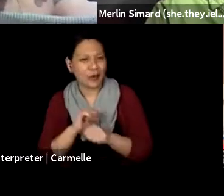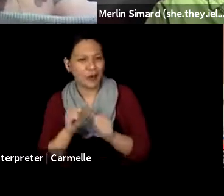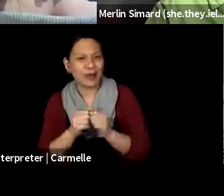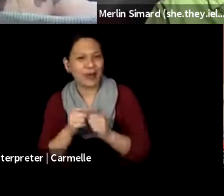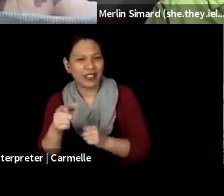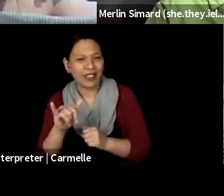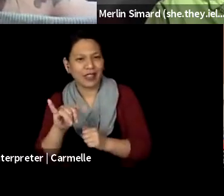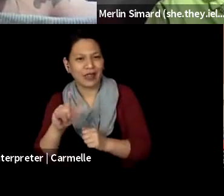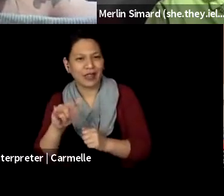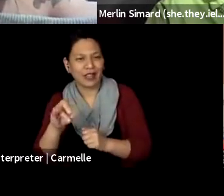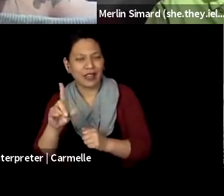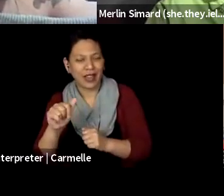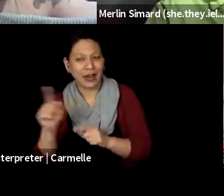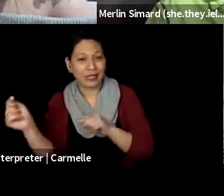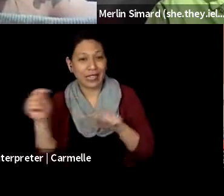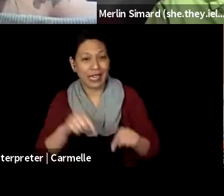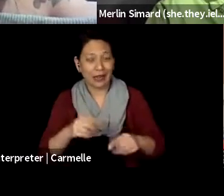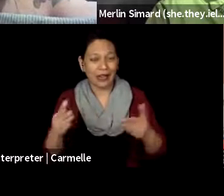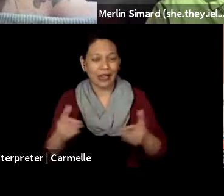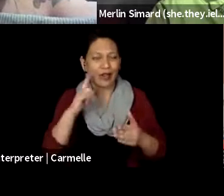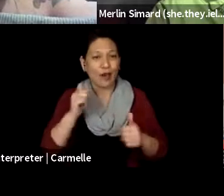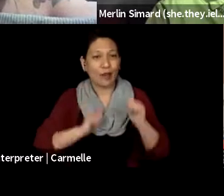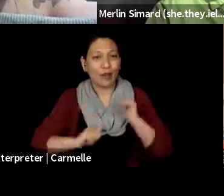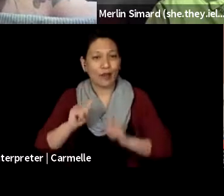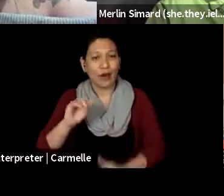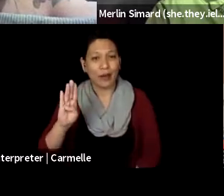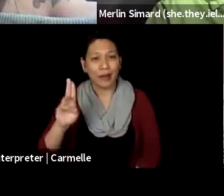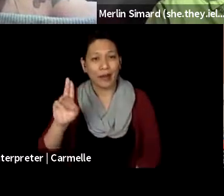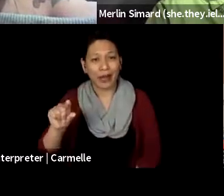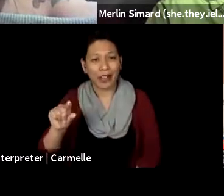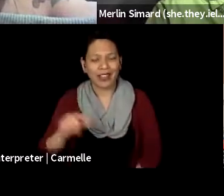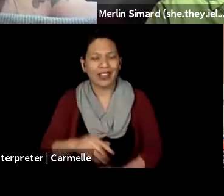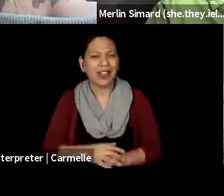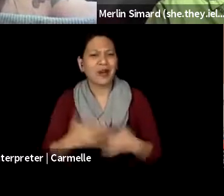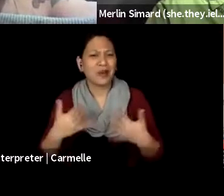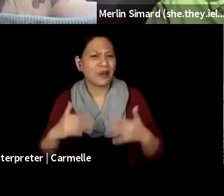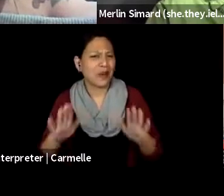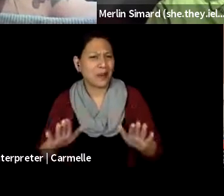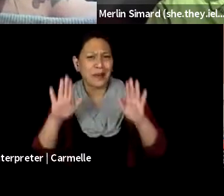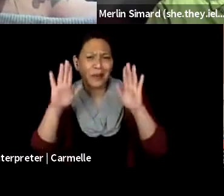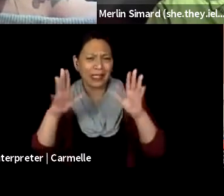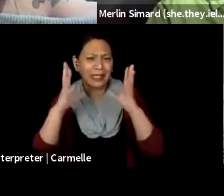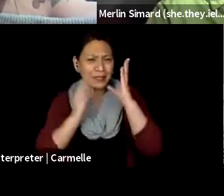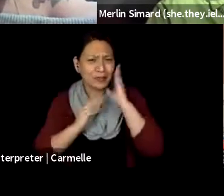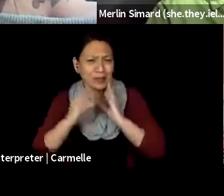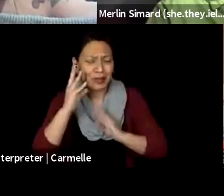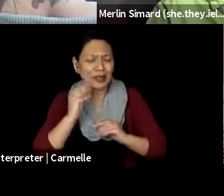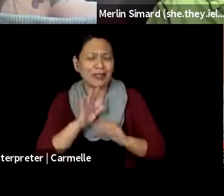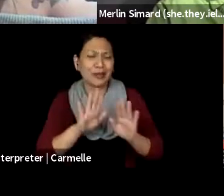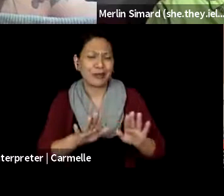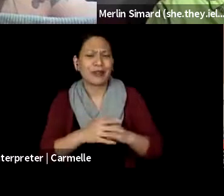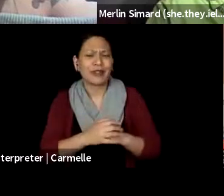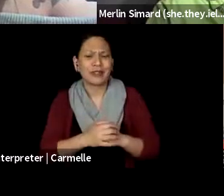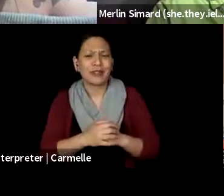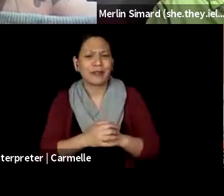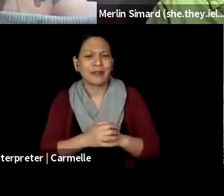was here in Mokhinstis doing Bug. And just that was such an amazing experience. And she brought back a